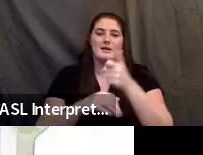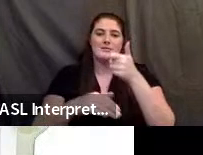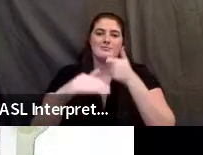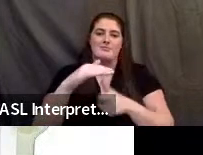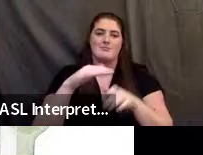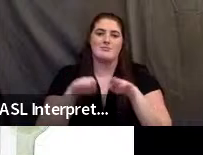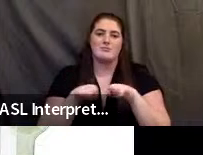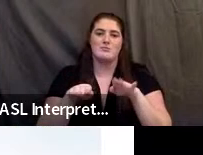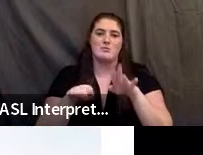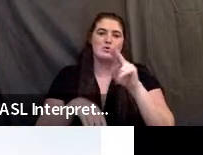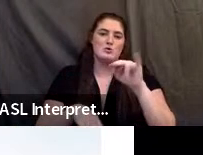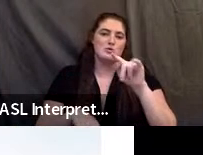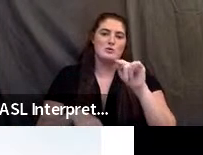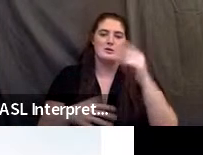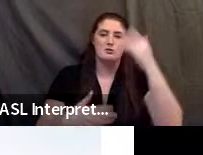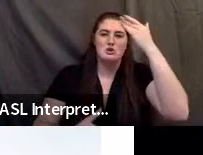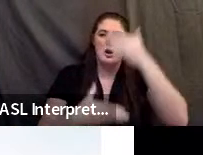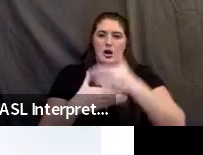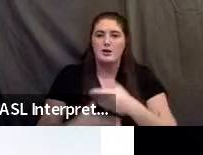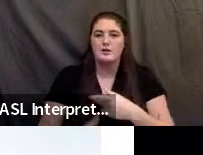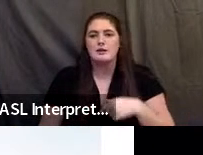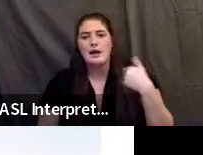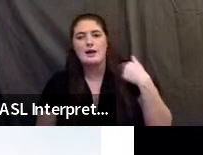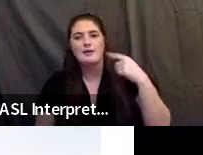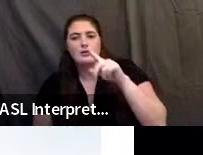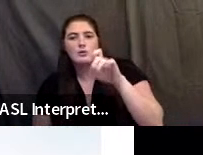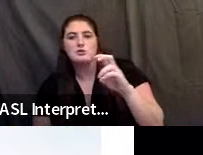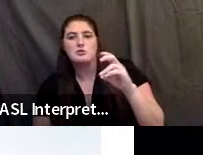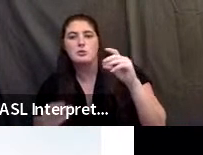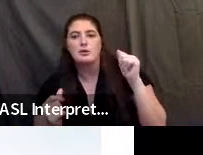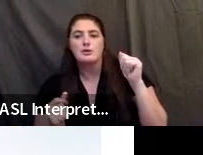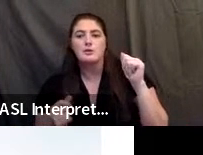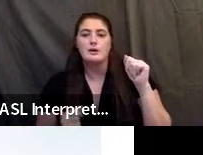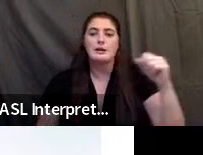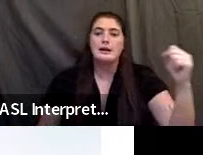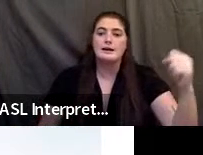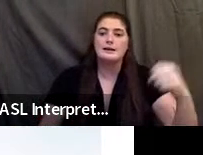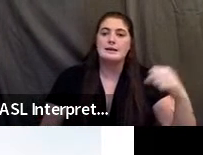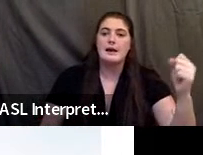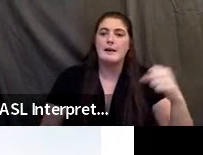I have a question real quick. Yep.